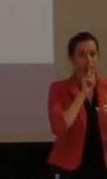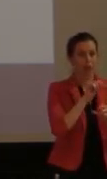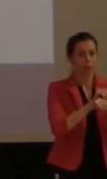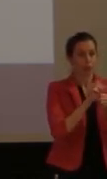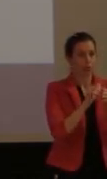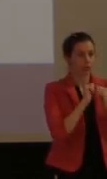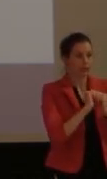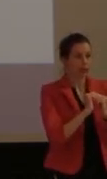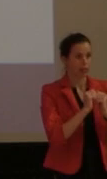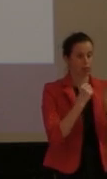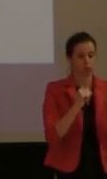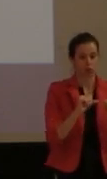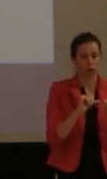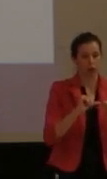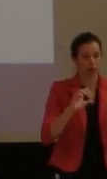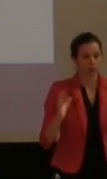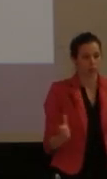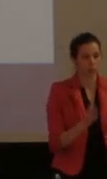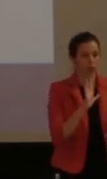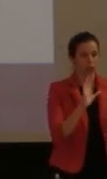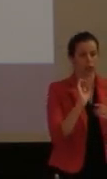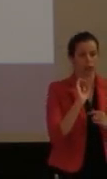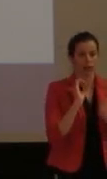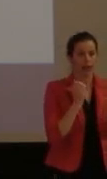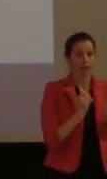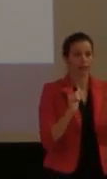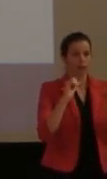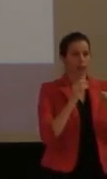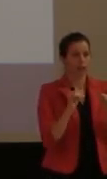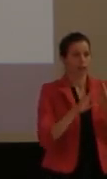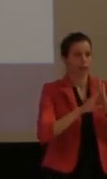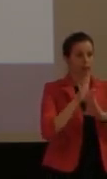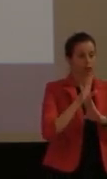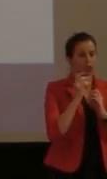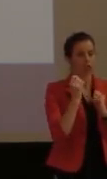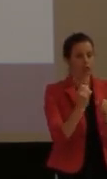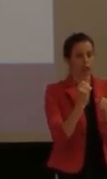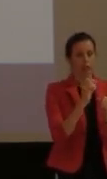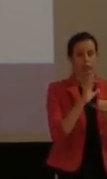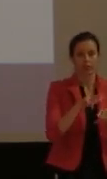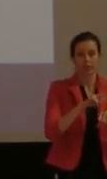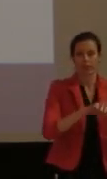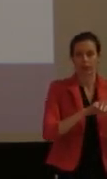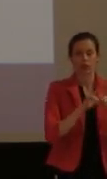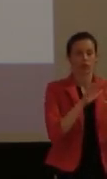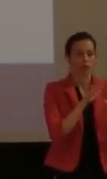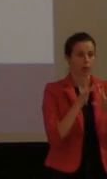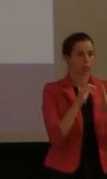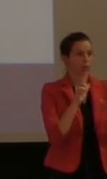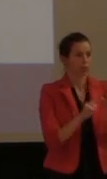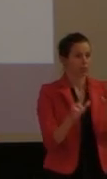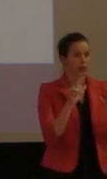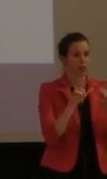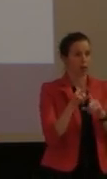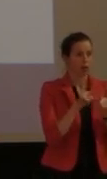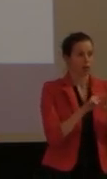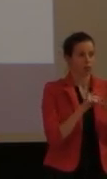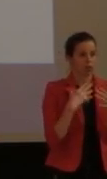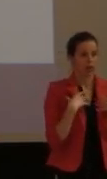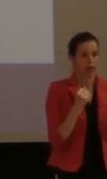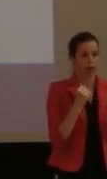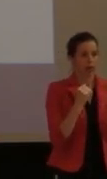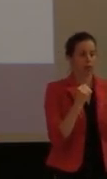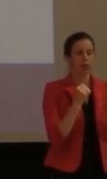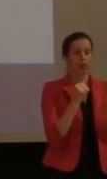amplify efforts, and they're building on the existing strengths of our national network of libraries of medicine. We're already doing health literacy training